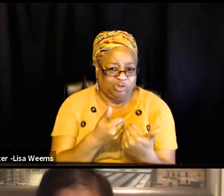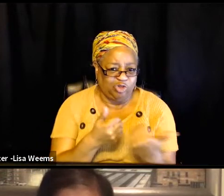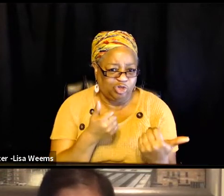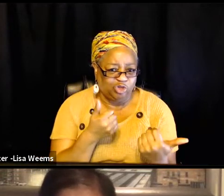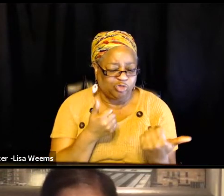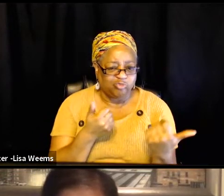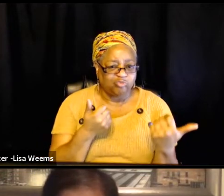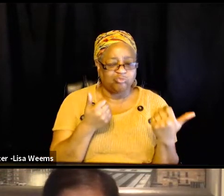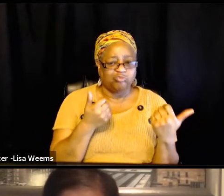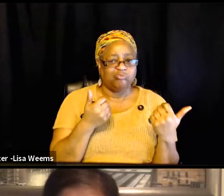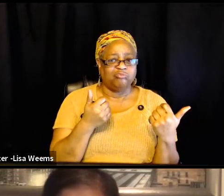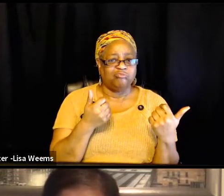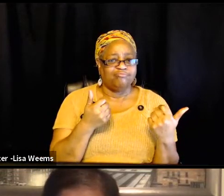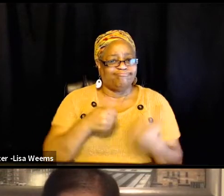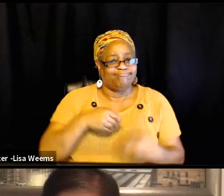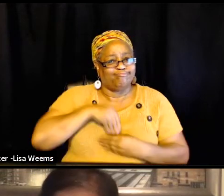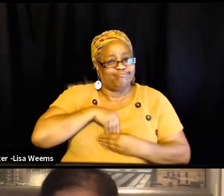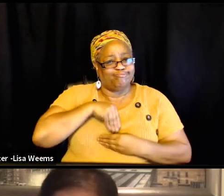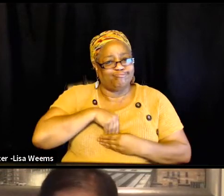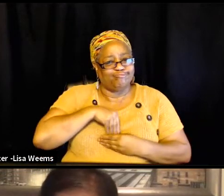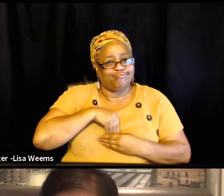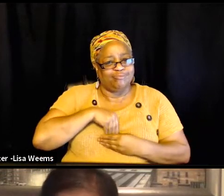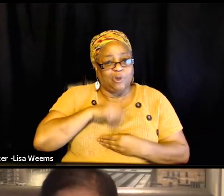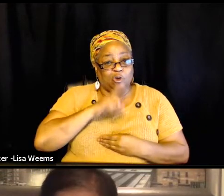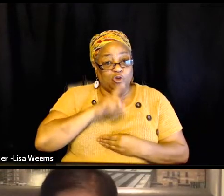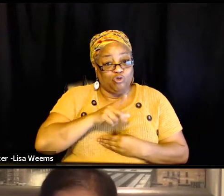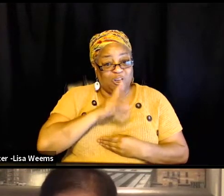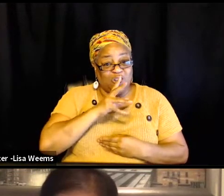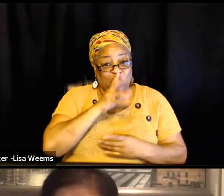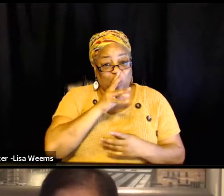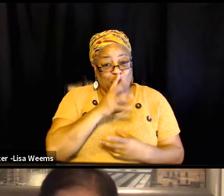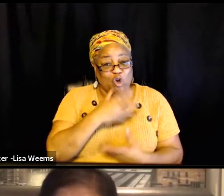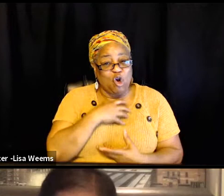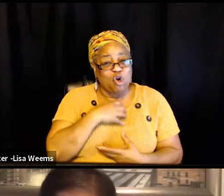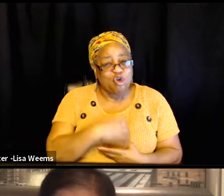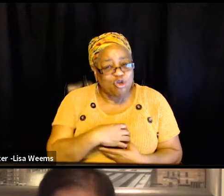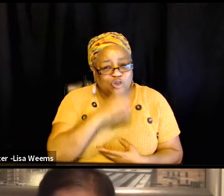think what the real urge, the real hunger